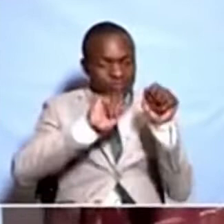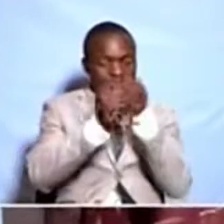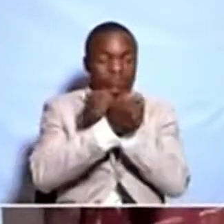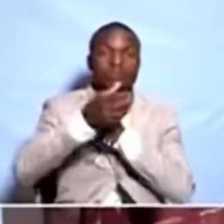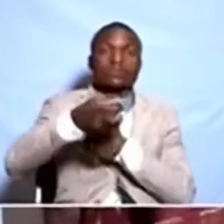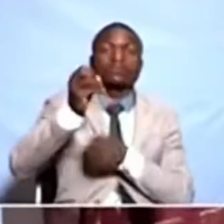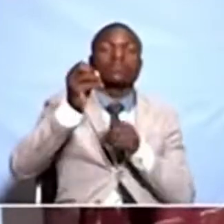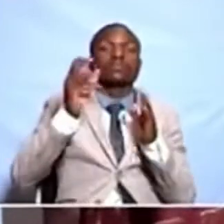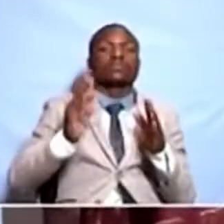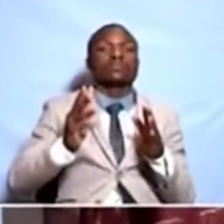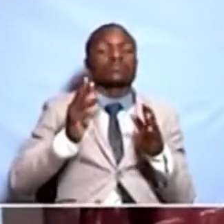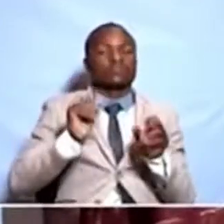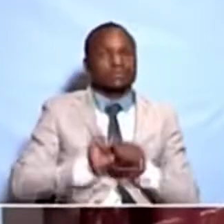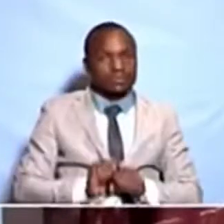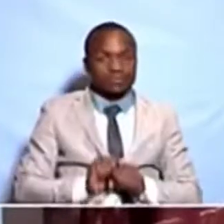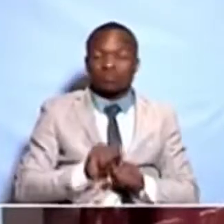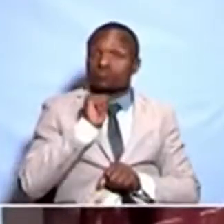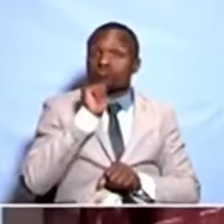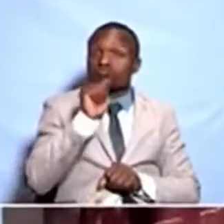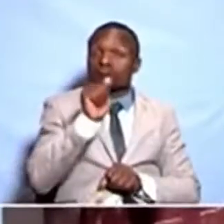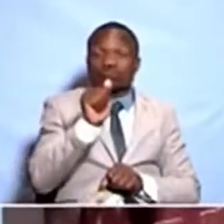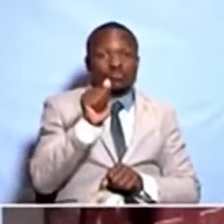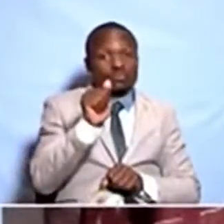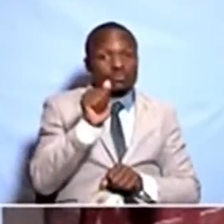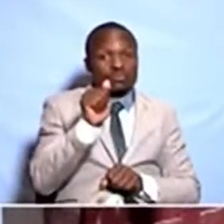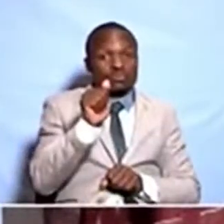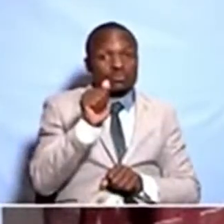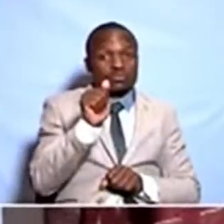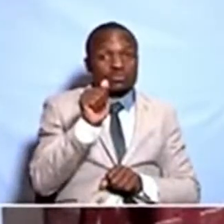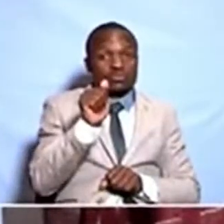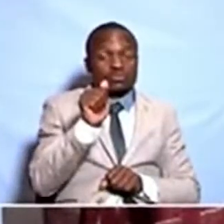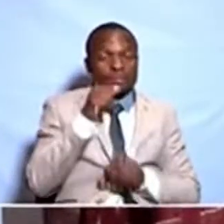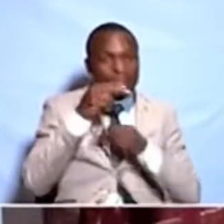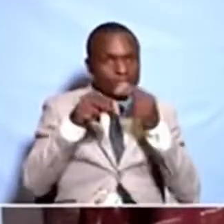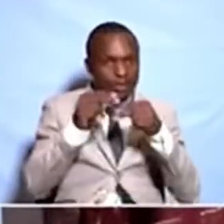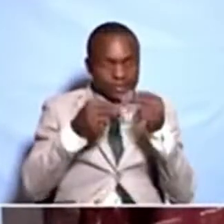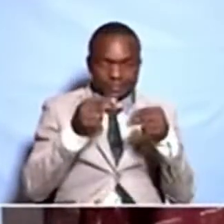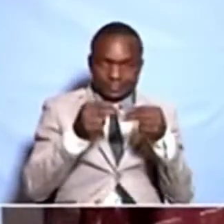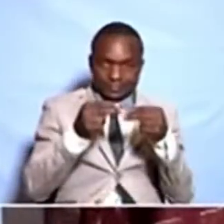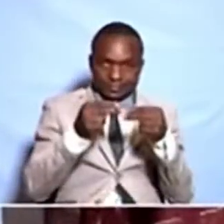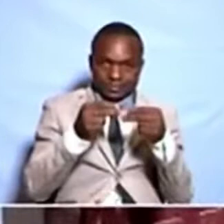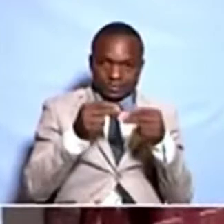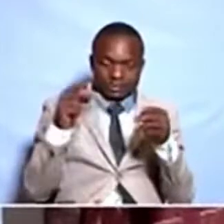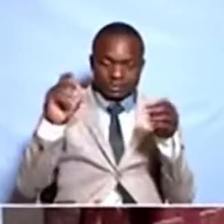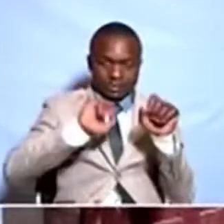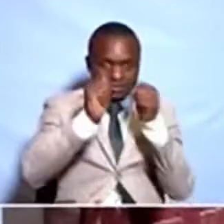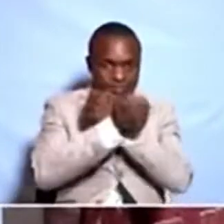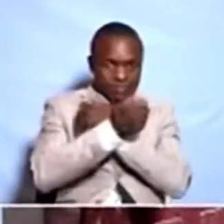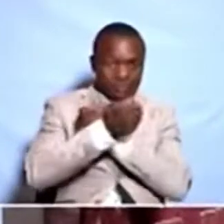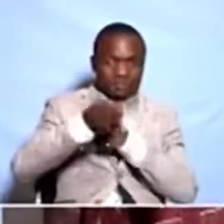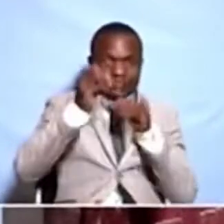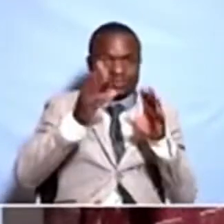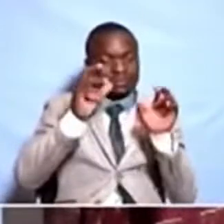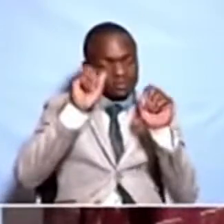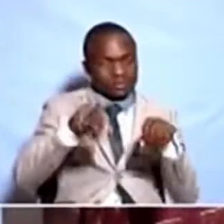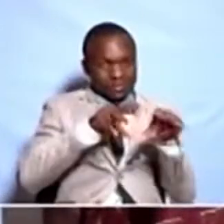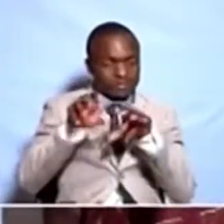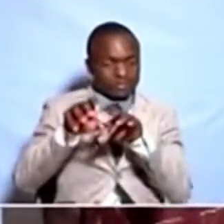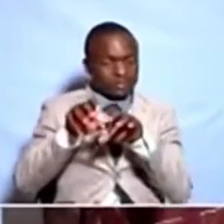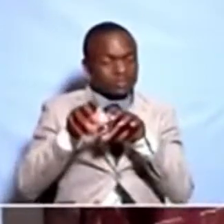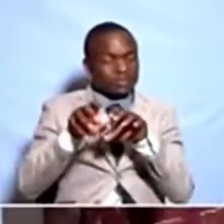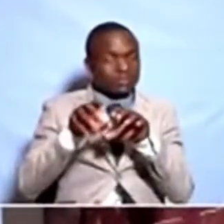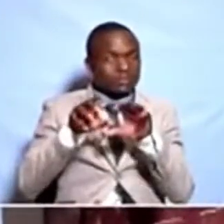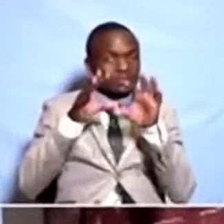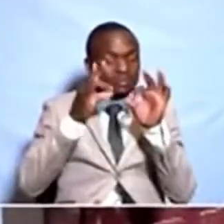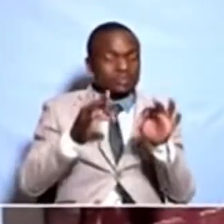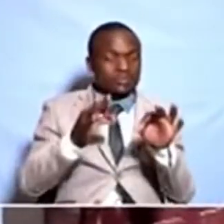is effected. So it doesn't really necessarily mean that a change of ownership can only be done when a vehicle is a